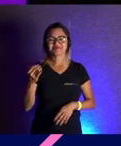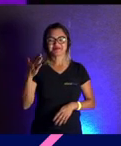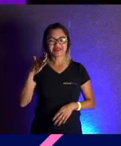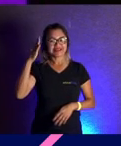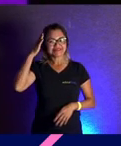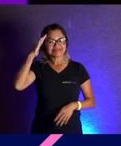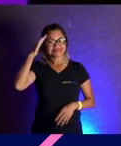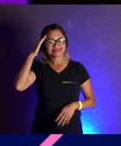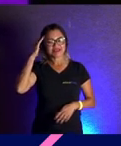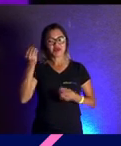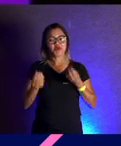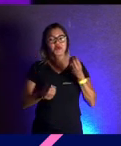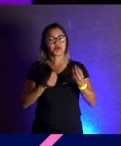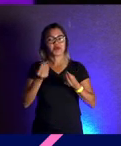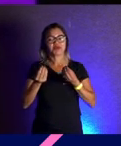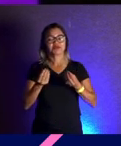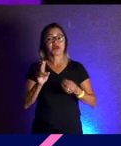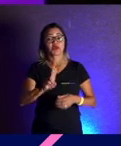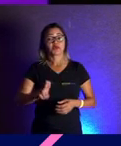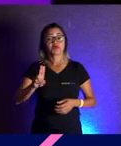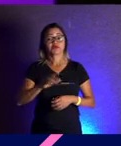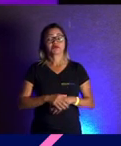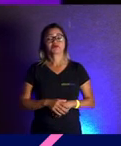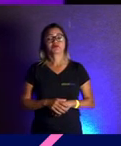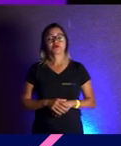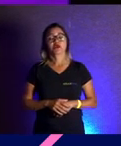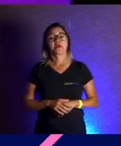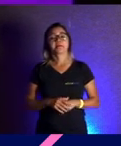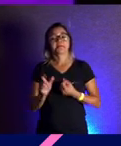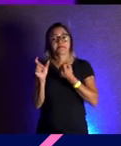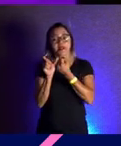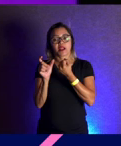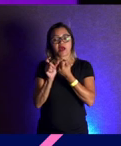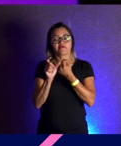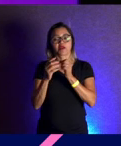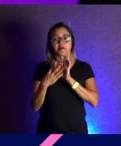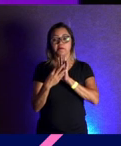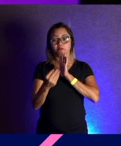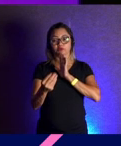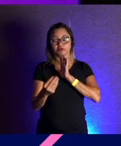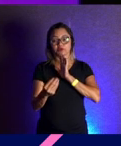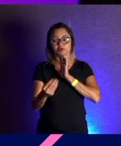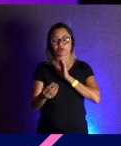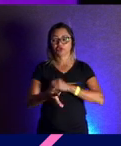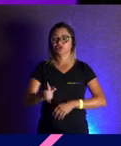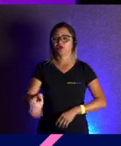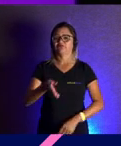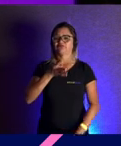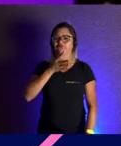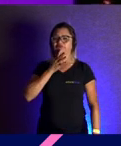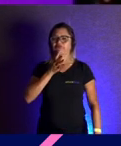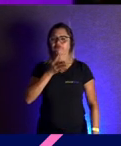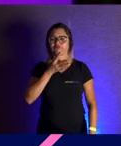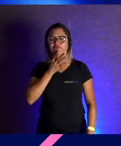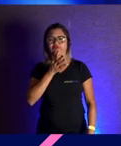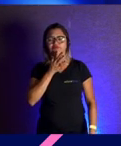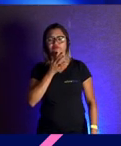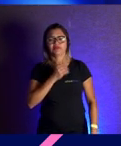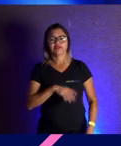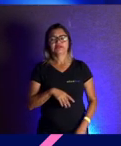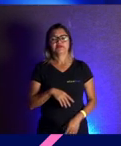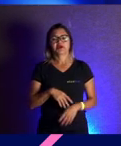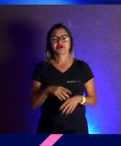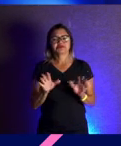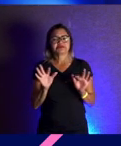model, when we say we want to model what we don't know, I'm talking about something that is in a very simple form, which is